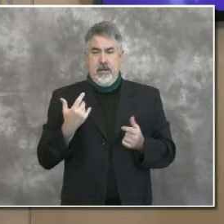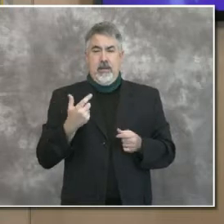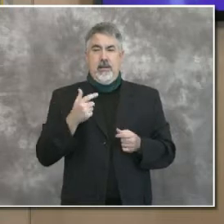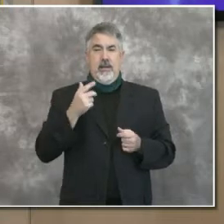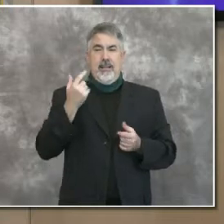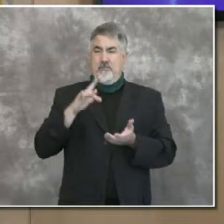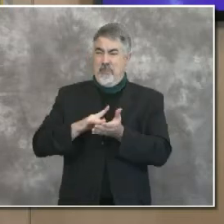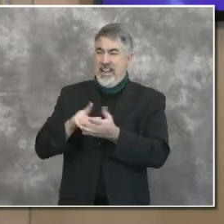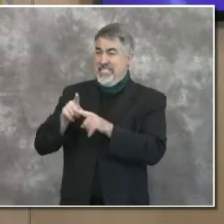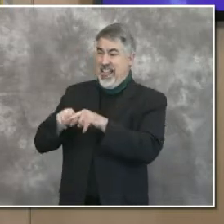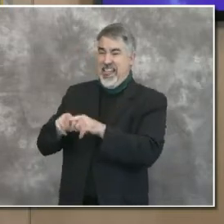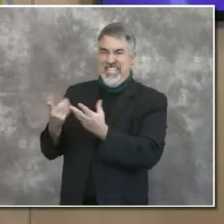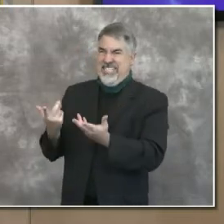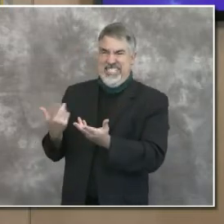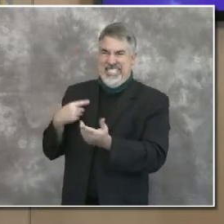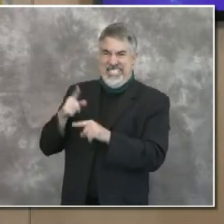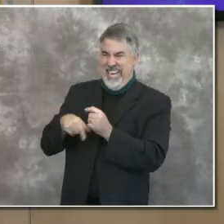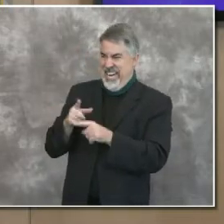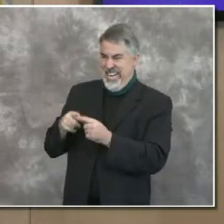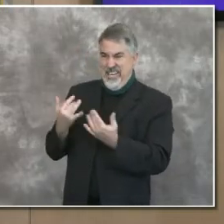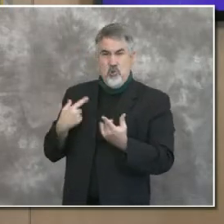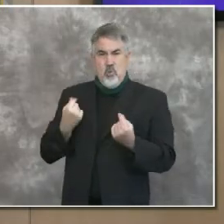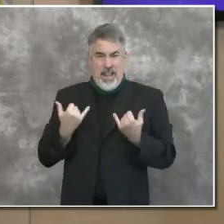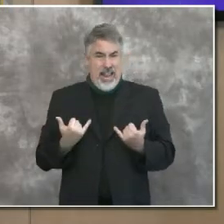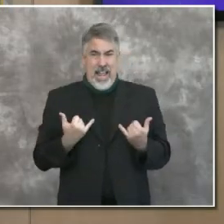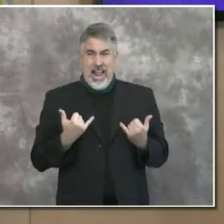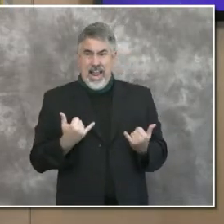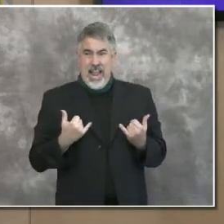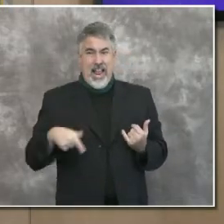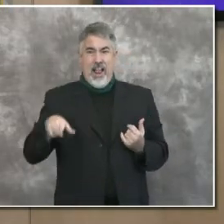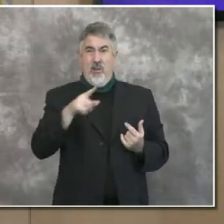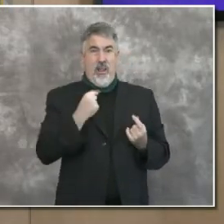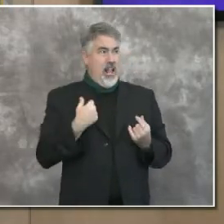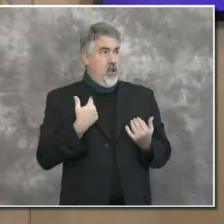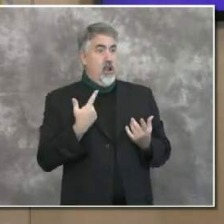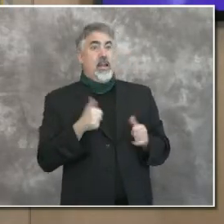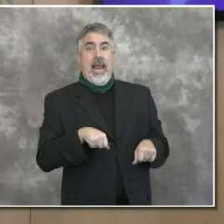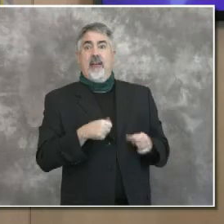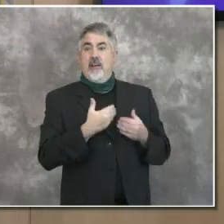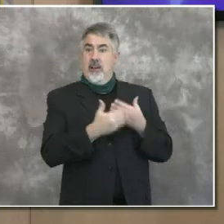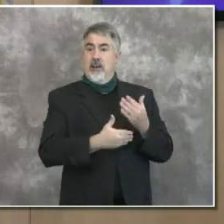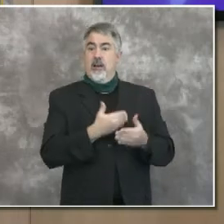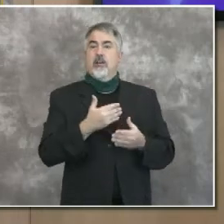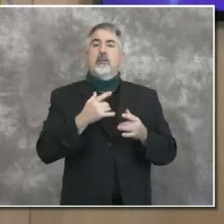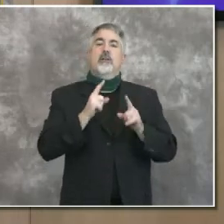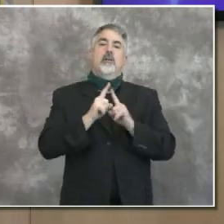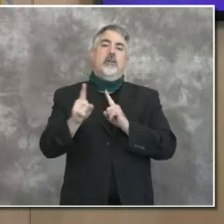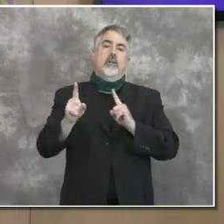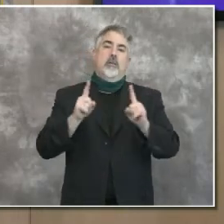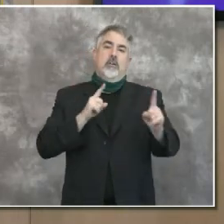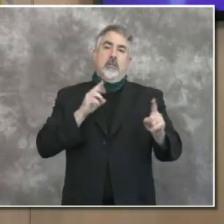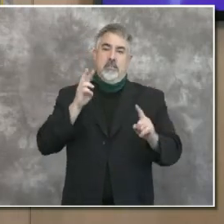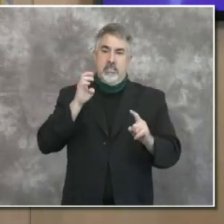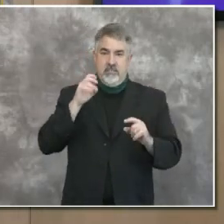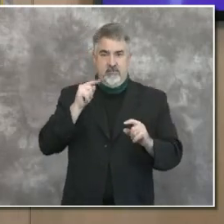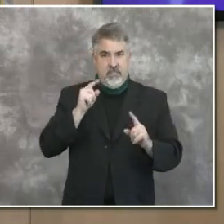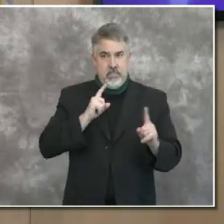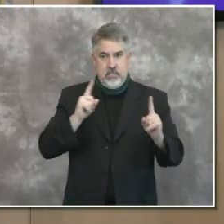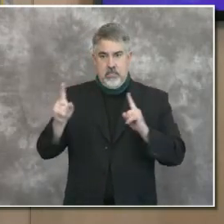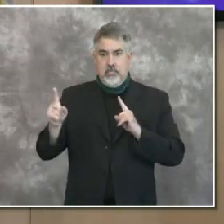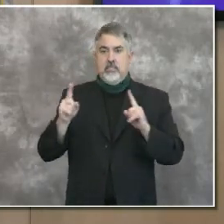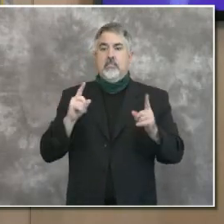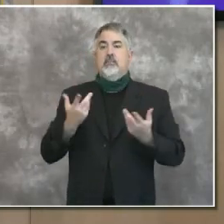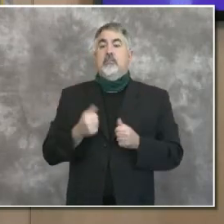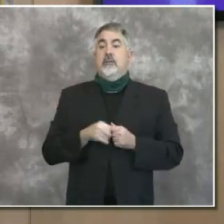ones that we have been talking about here daily. Social distancing is the obvious one, but I would